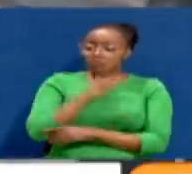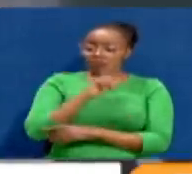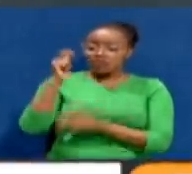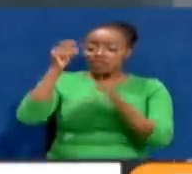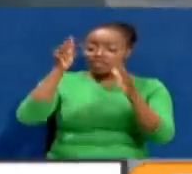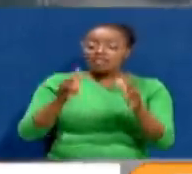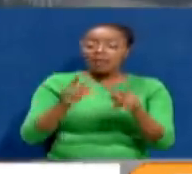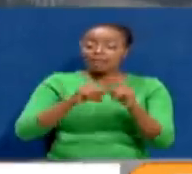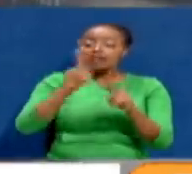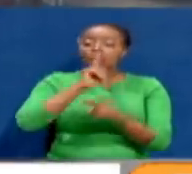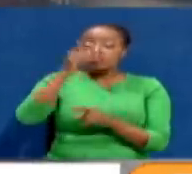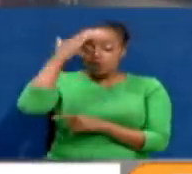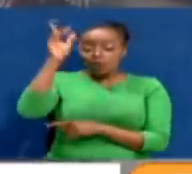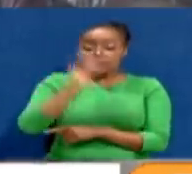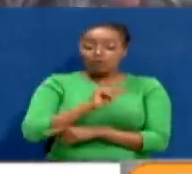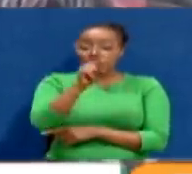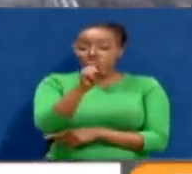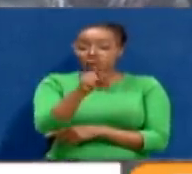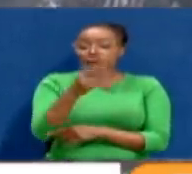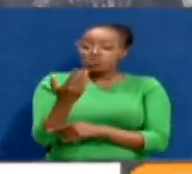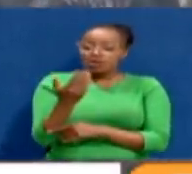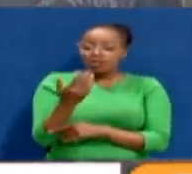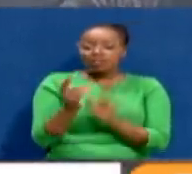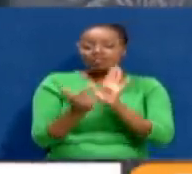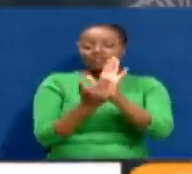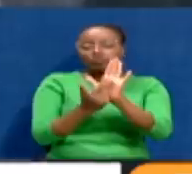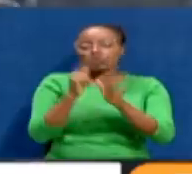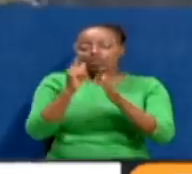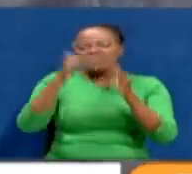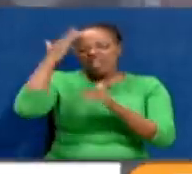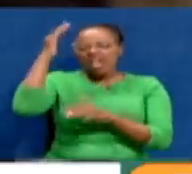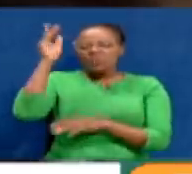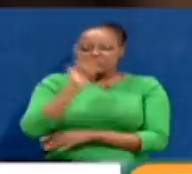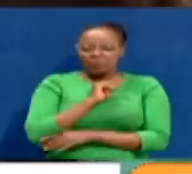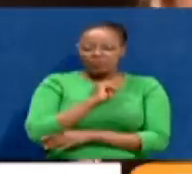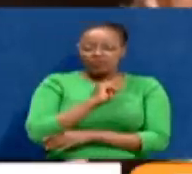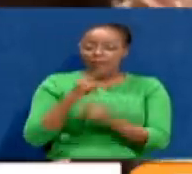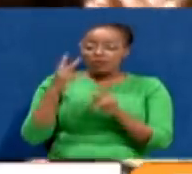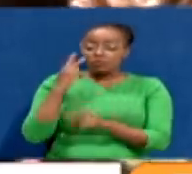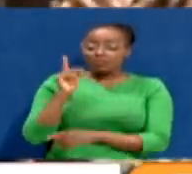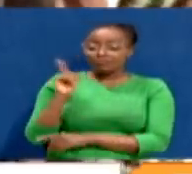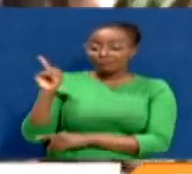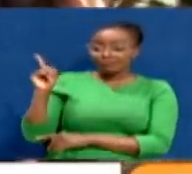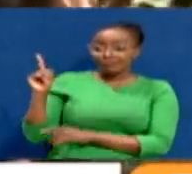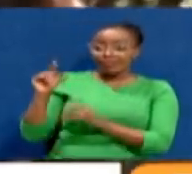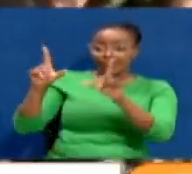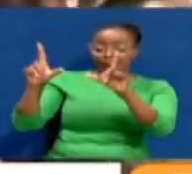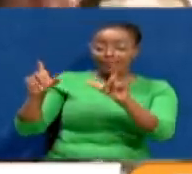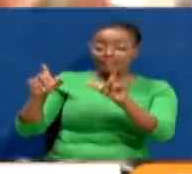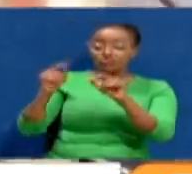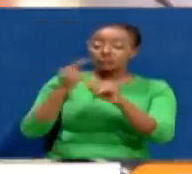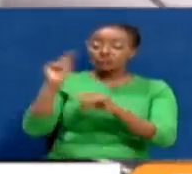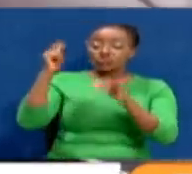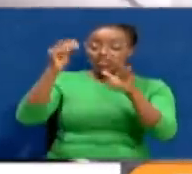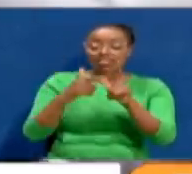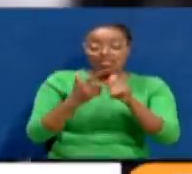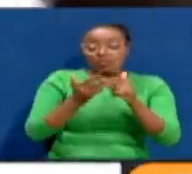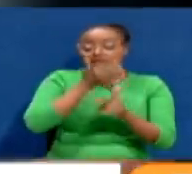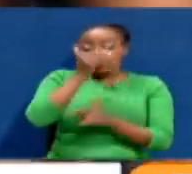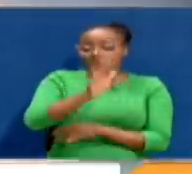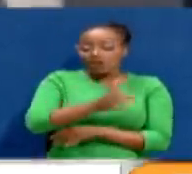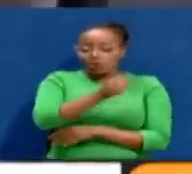Kenyans were... But I'm sure I know what you are exactly showing us. Good. Now look at those pictures. You can show it to Kenyans and then you can react. Hang